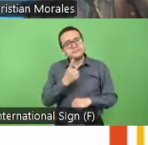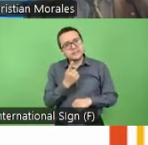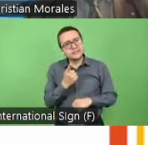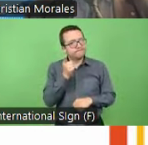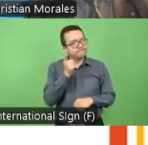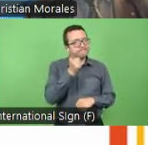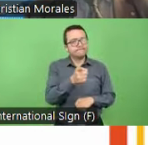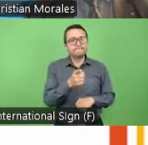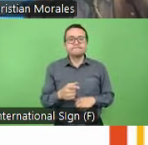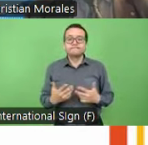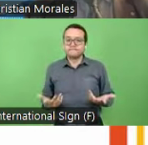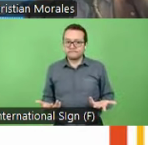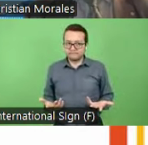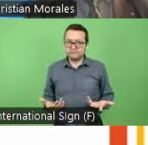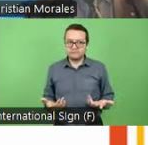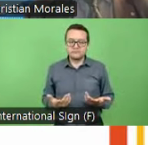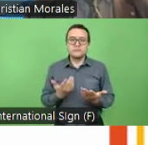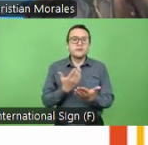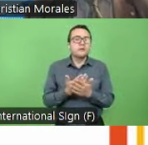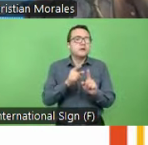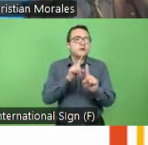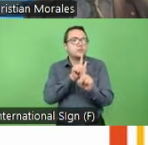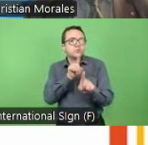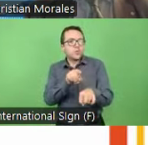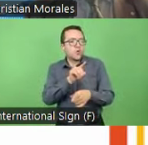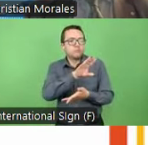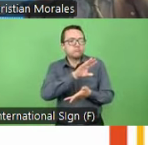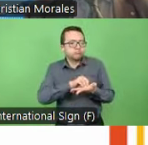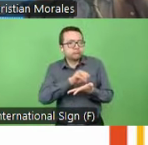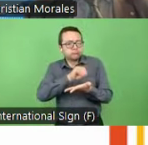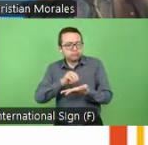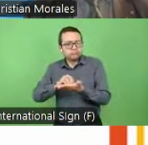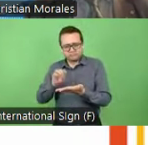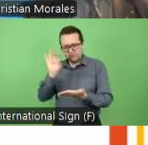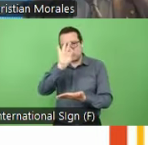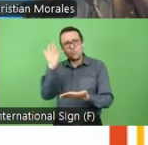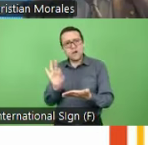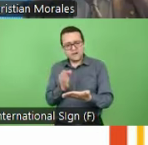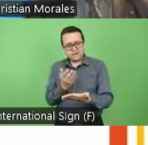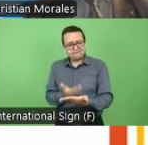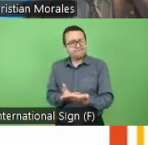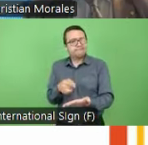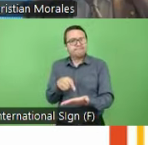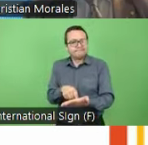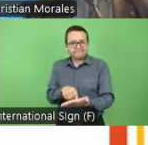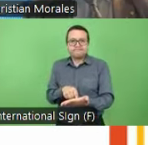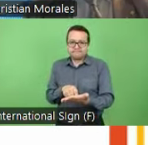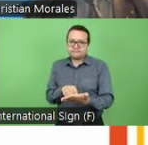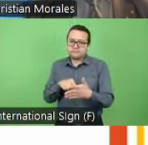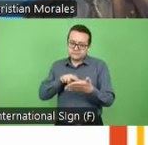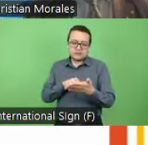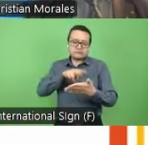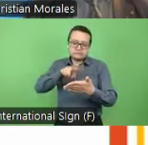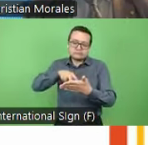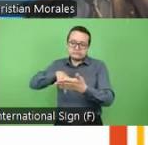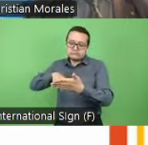razones de ser one de of the todo este reasons reporte, que of tiene que being of ver this whole con report, which has to do ciertas lecciones en with términos de acciones de certain políticas hacia actions el in